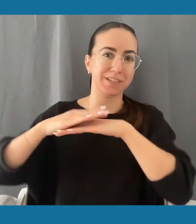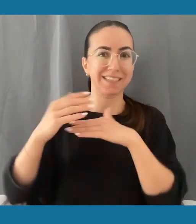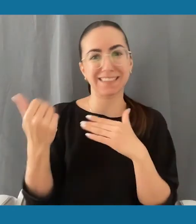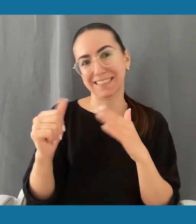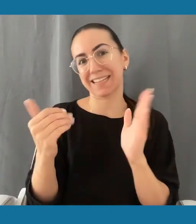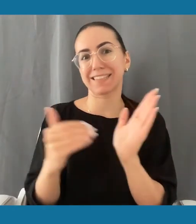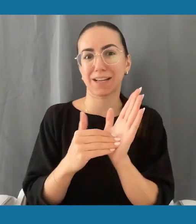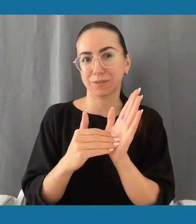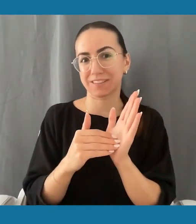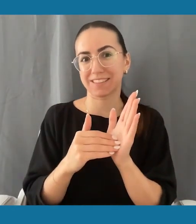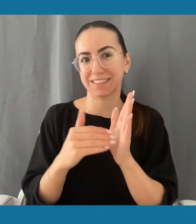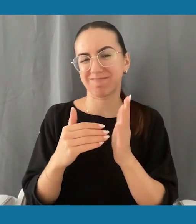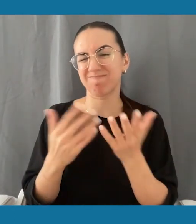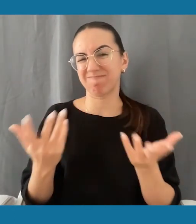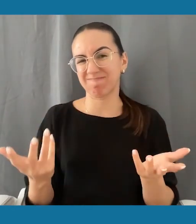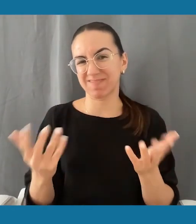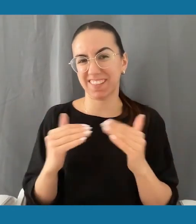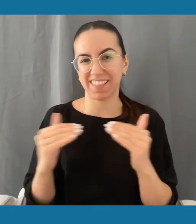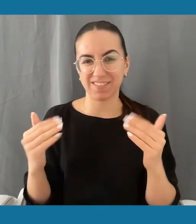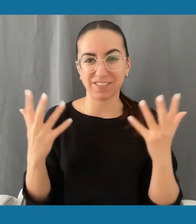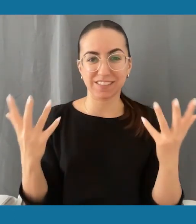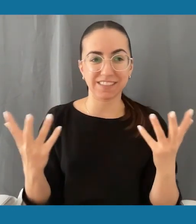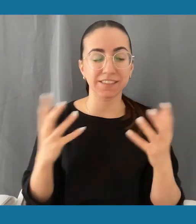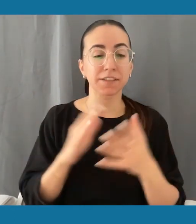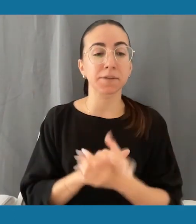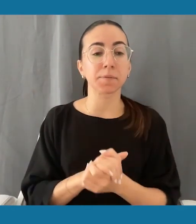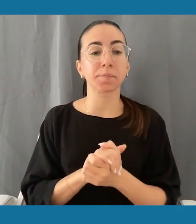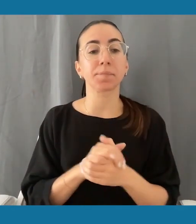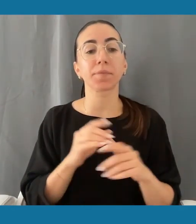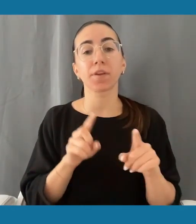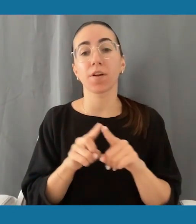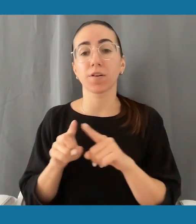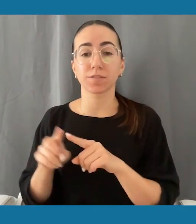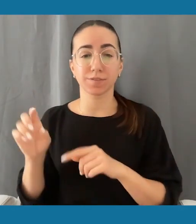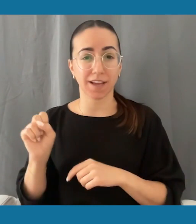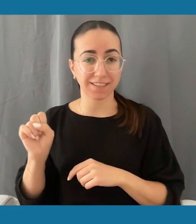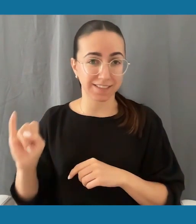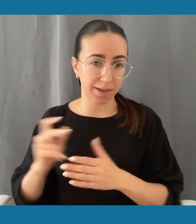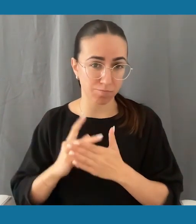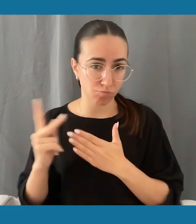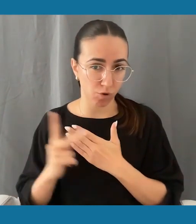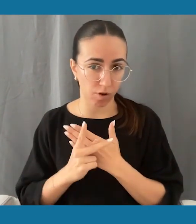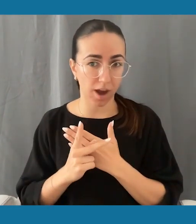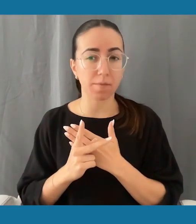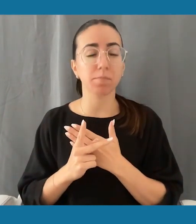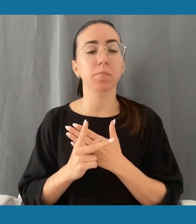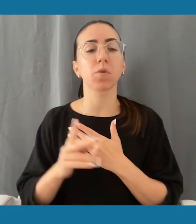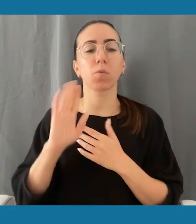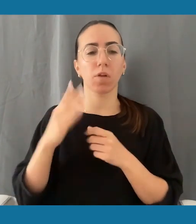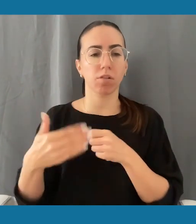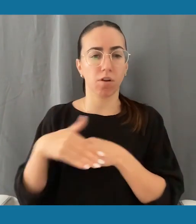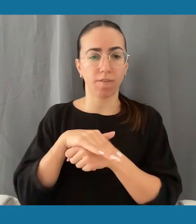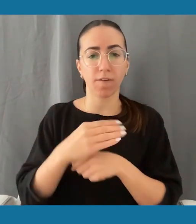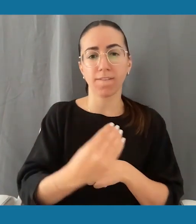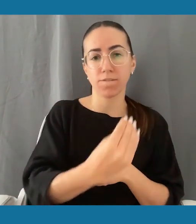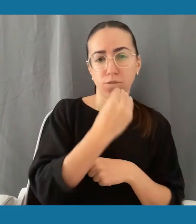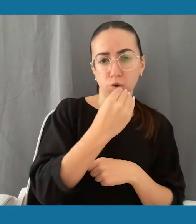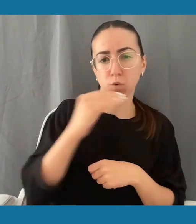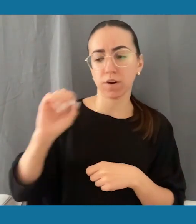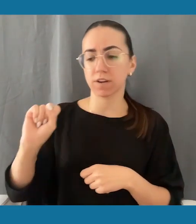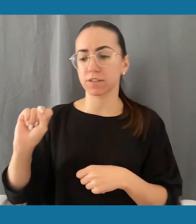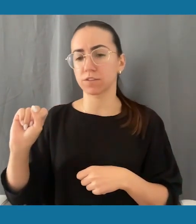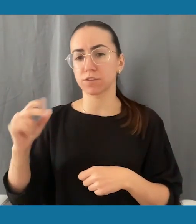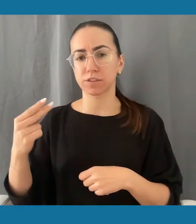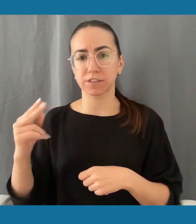$10,000. In addition, the SSI program is designed to cover food and shelter.